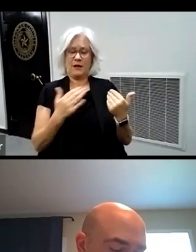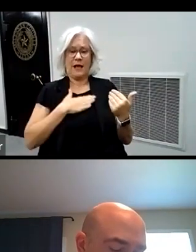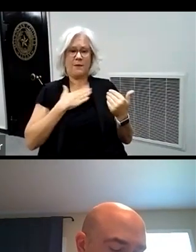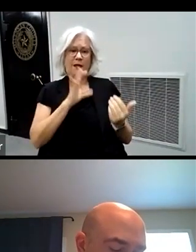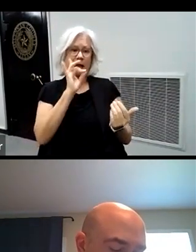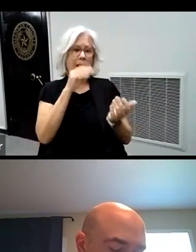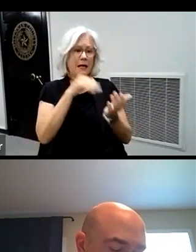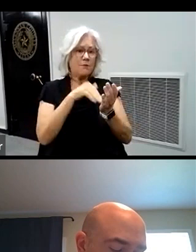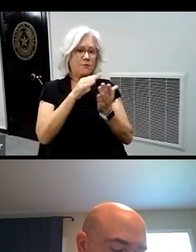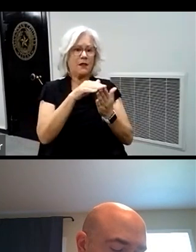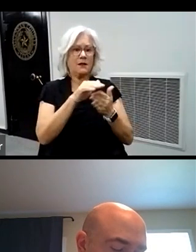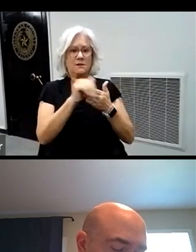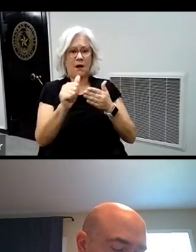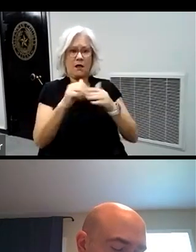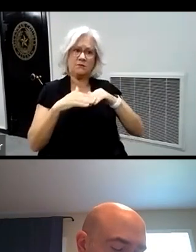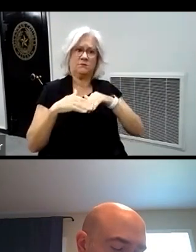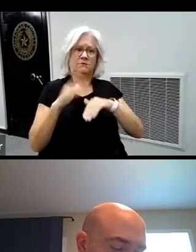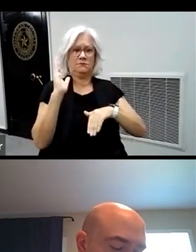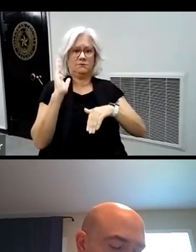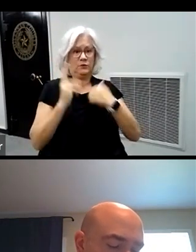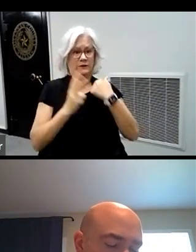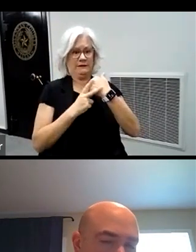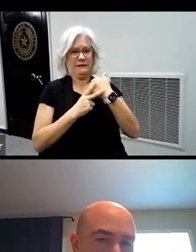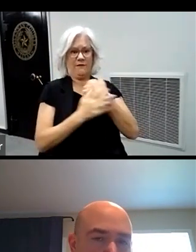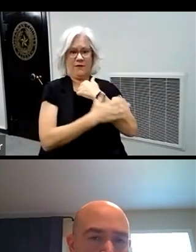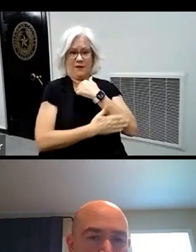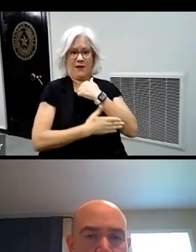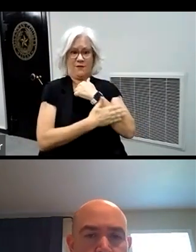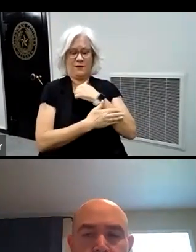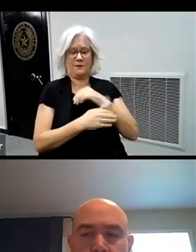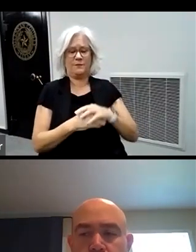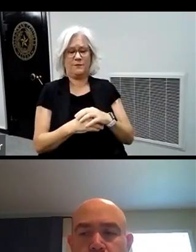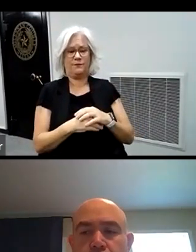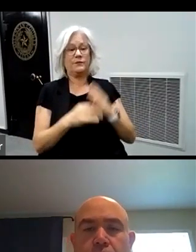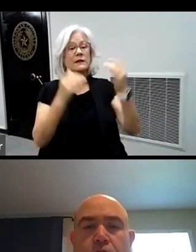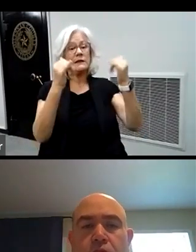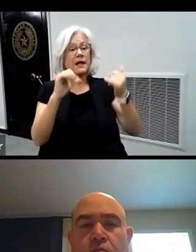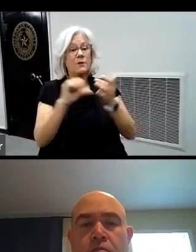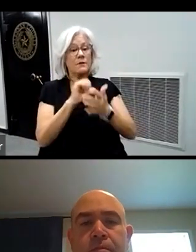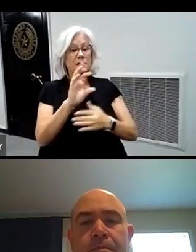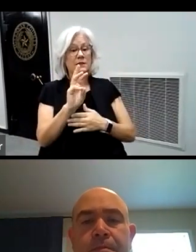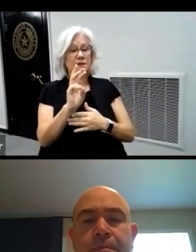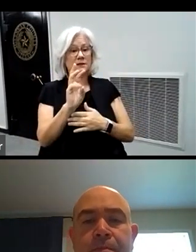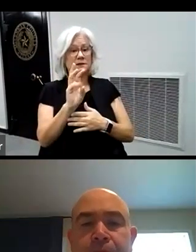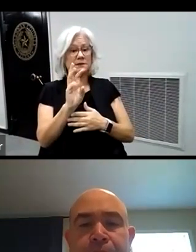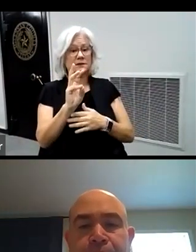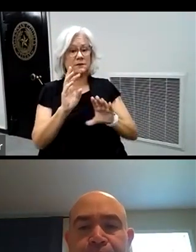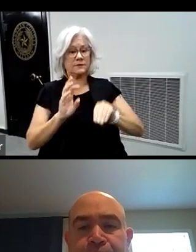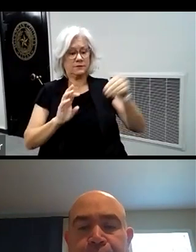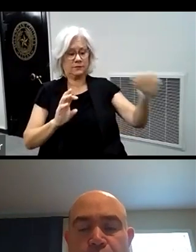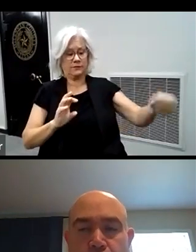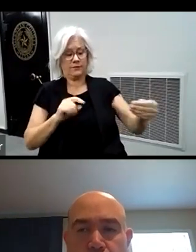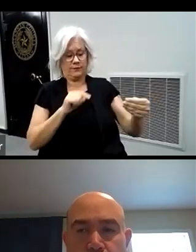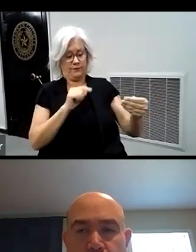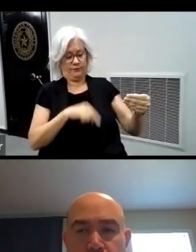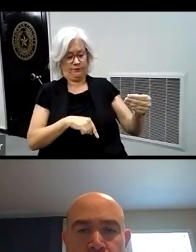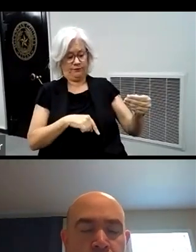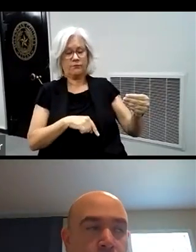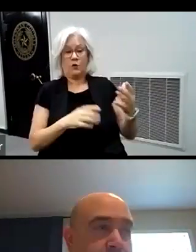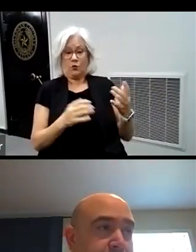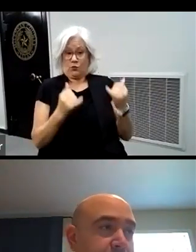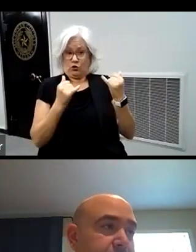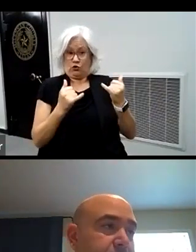since we began the program. If you'll please go to page 6. We currently have, including